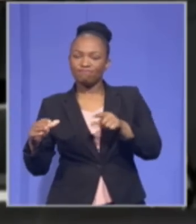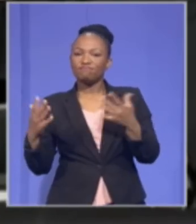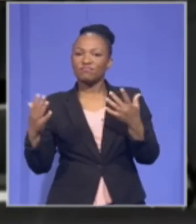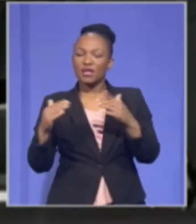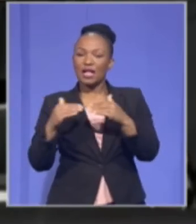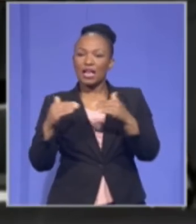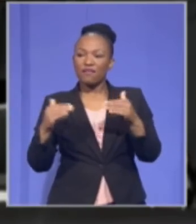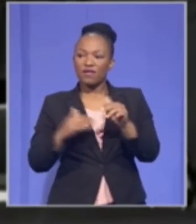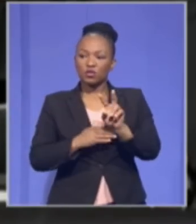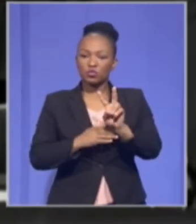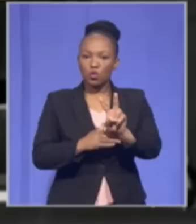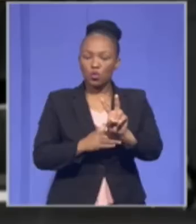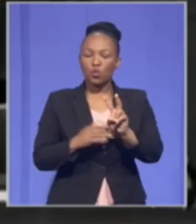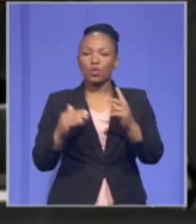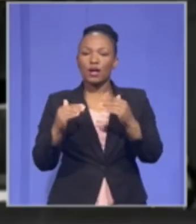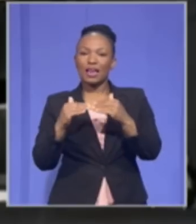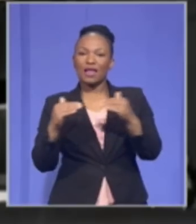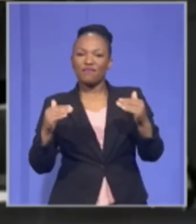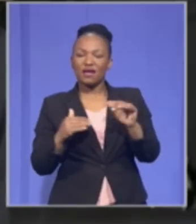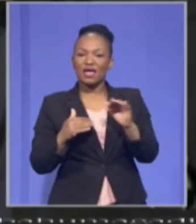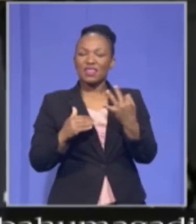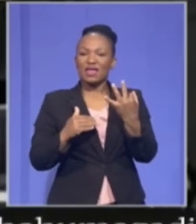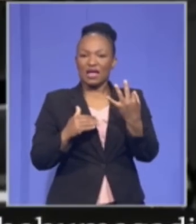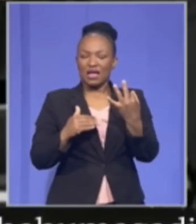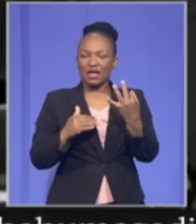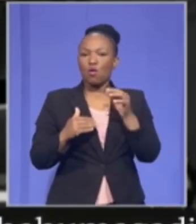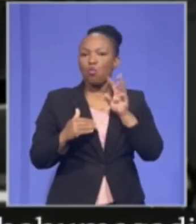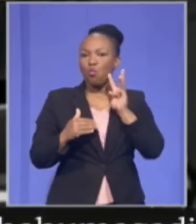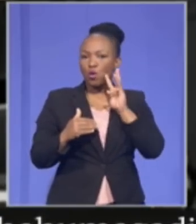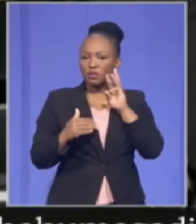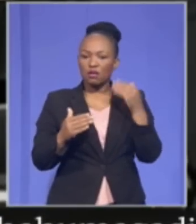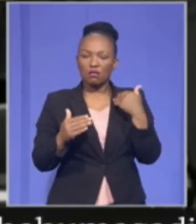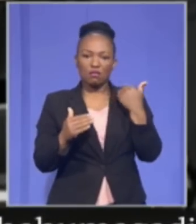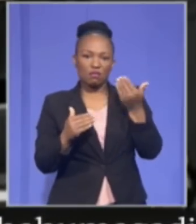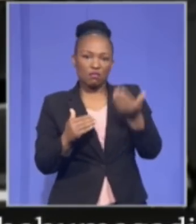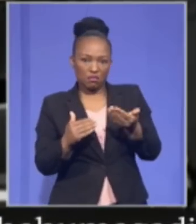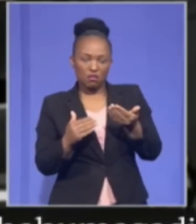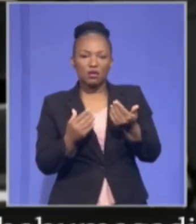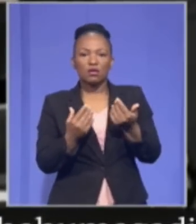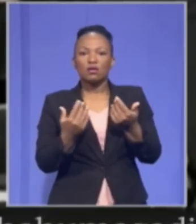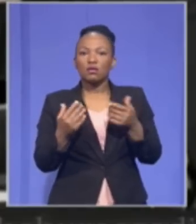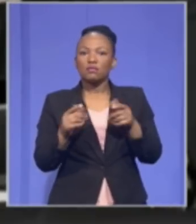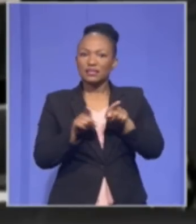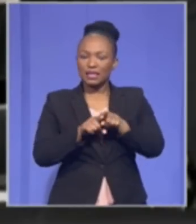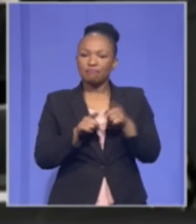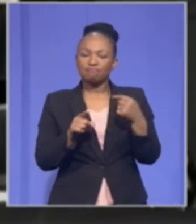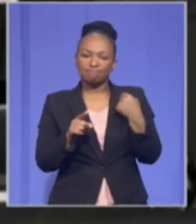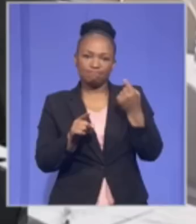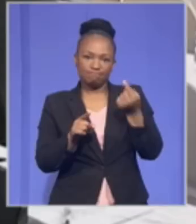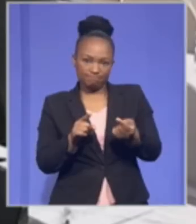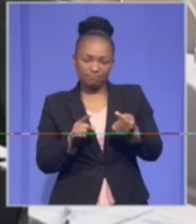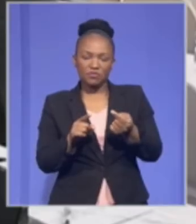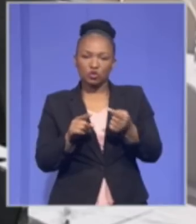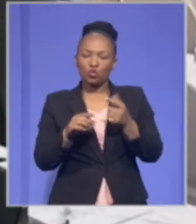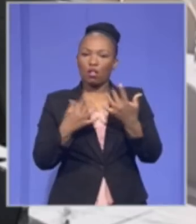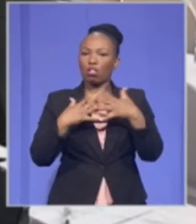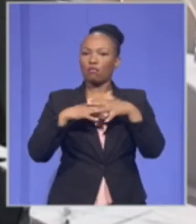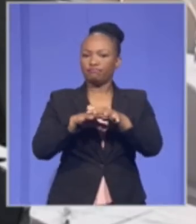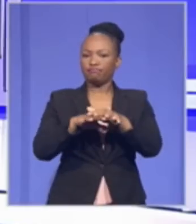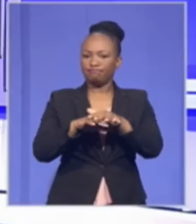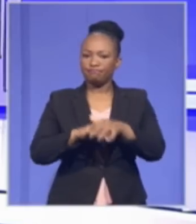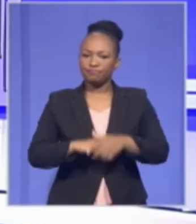level 2 and level 3 water use restrictions and also to enforce them.